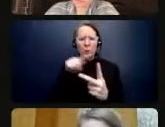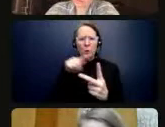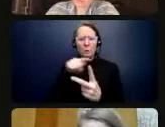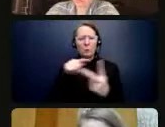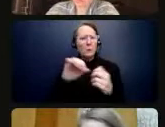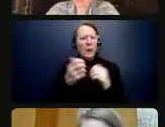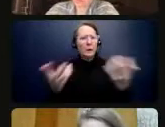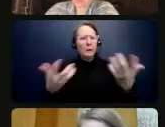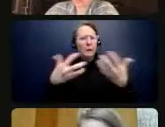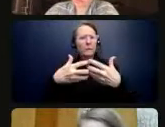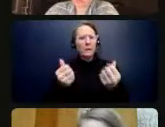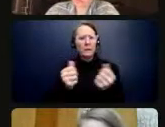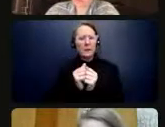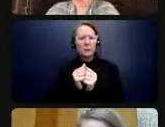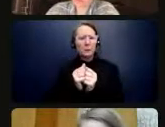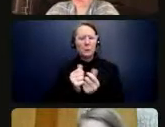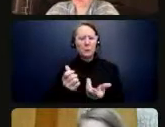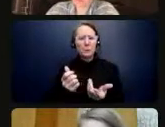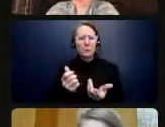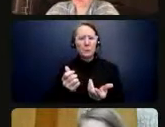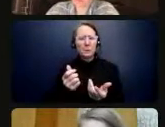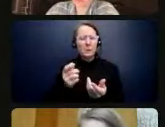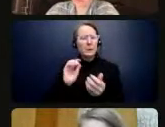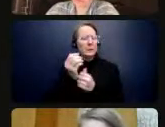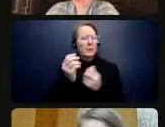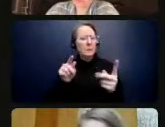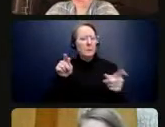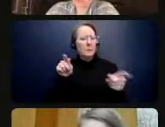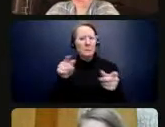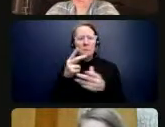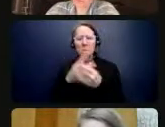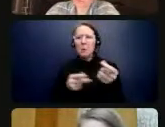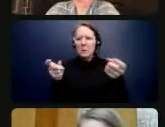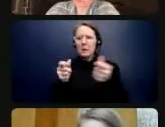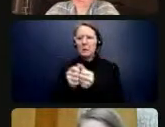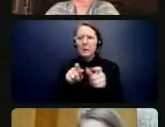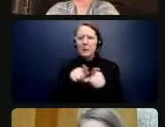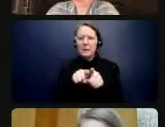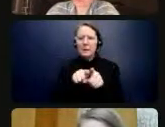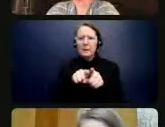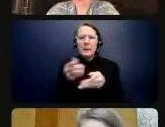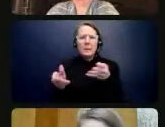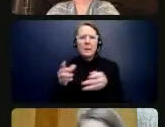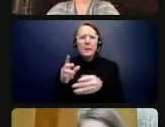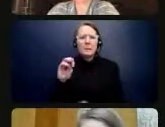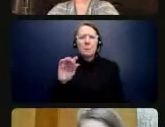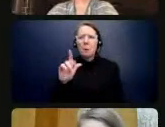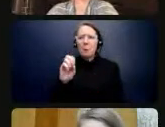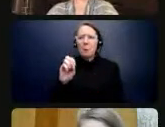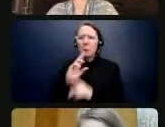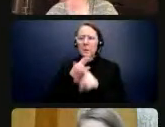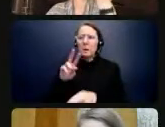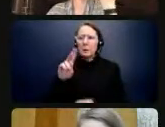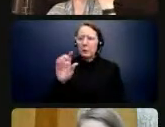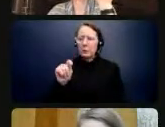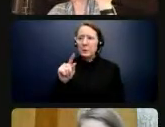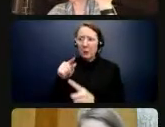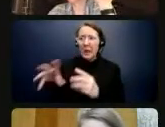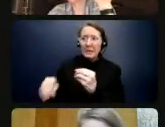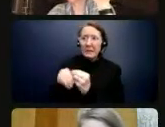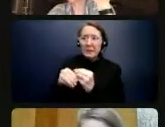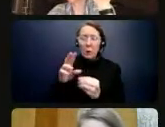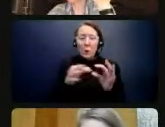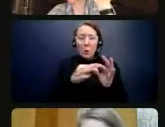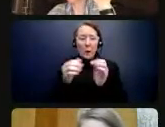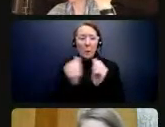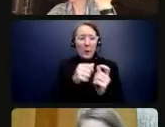like what they're dealing with were the same sort of things that a mobile response unit might be dealing with. So I don't know if that is that in addition to, is it